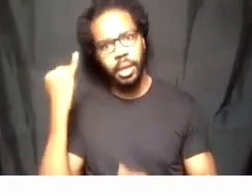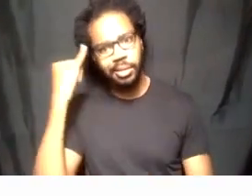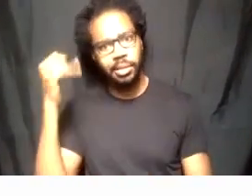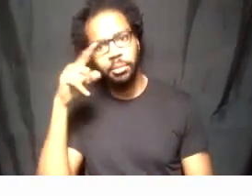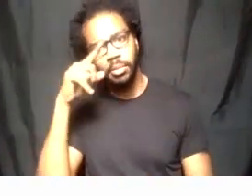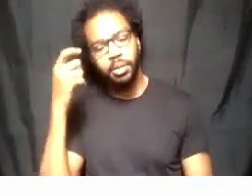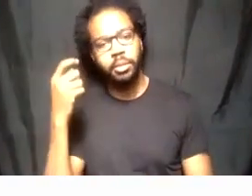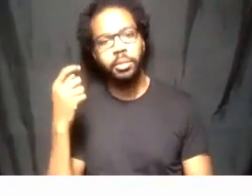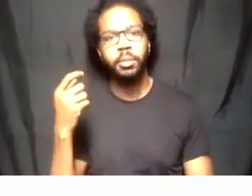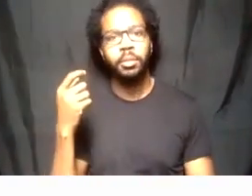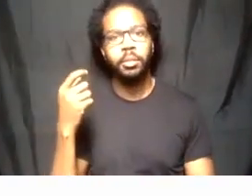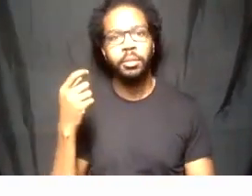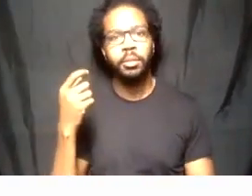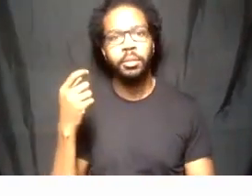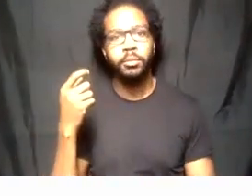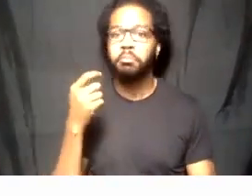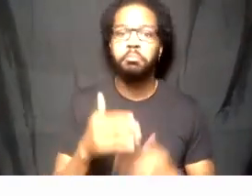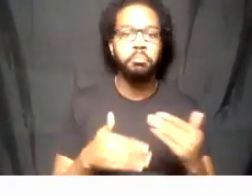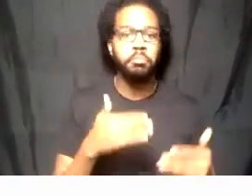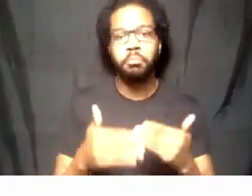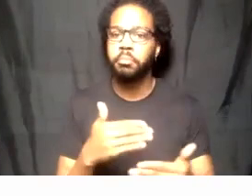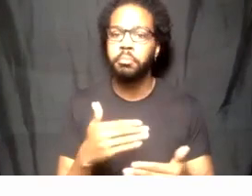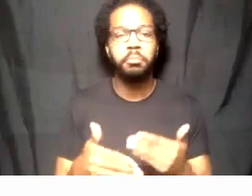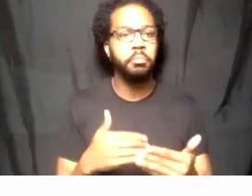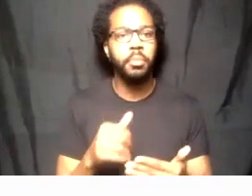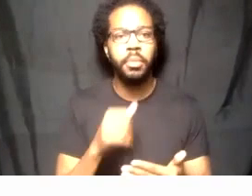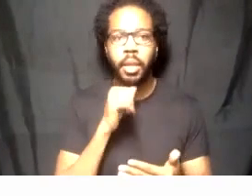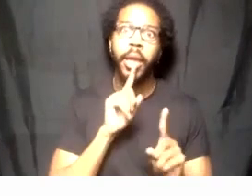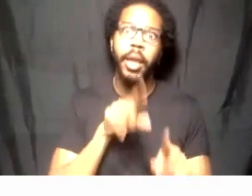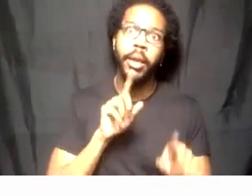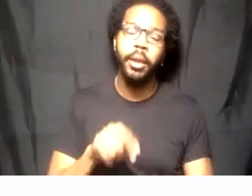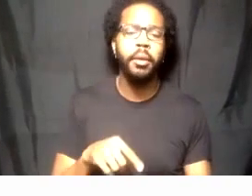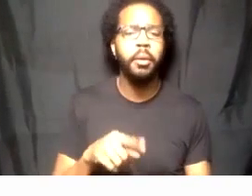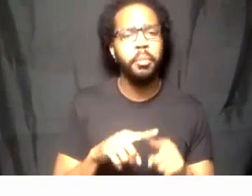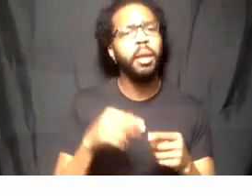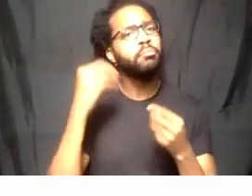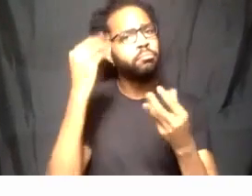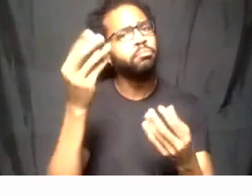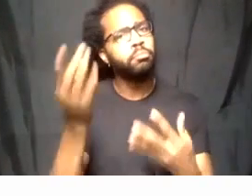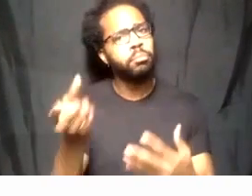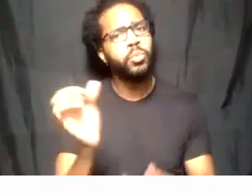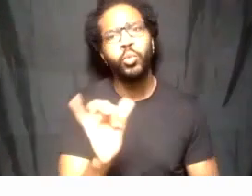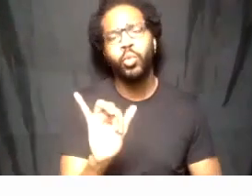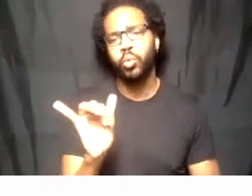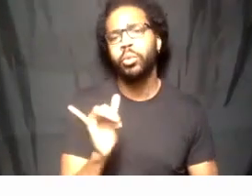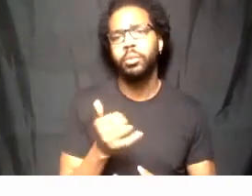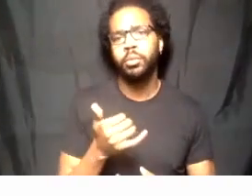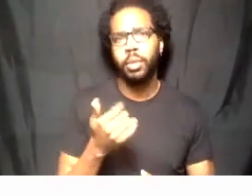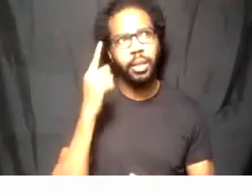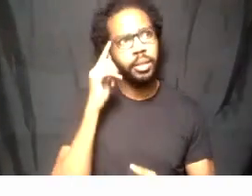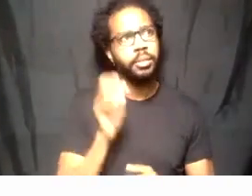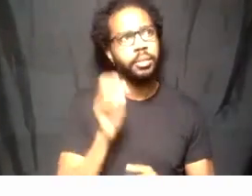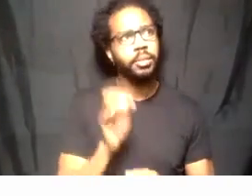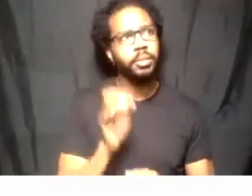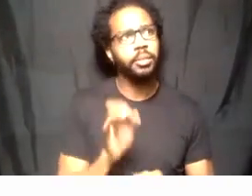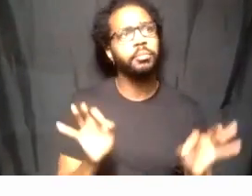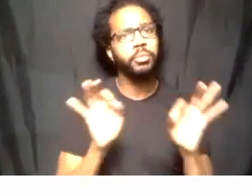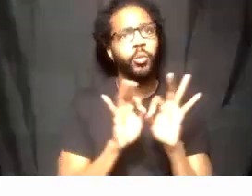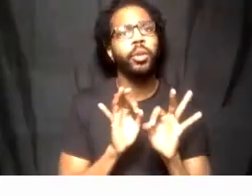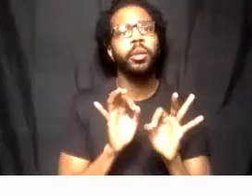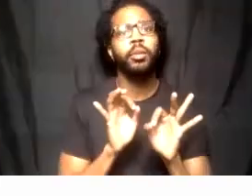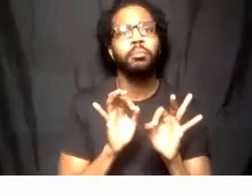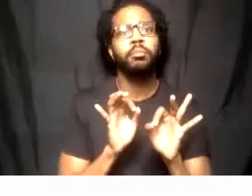as we go, it's not just answering questions, but also giving out information and making sure. I think it's important that we're